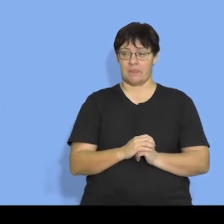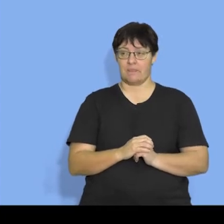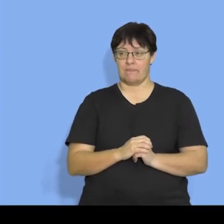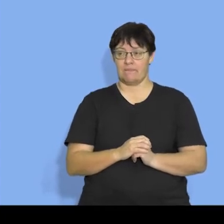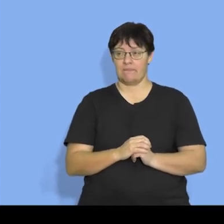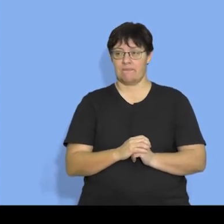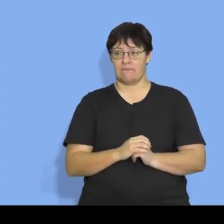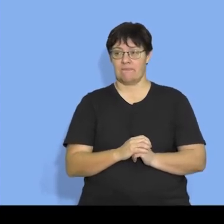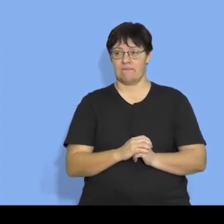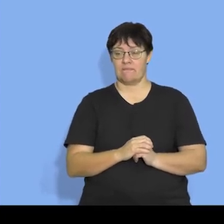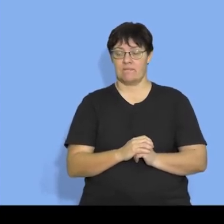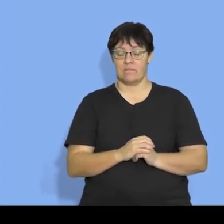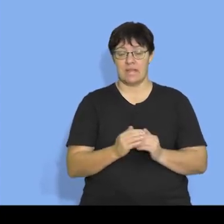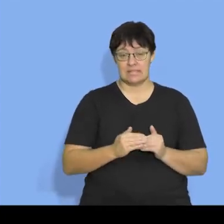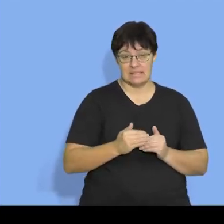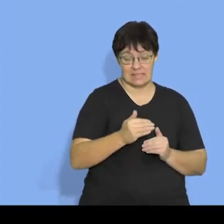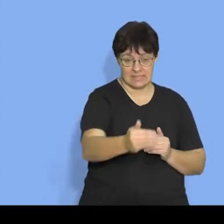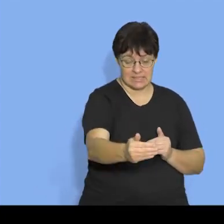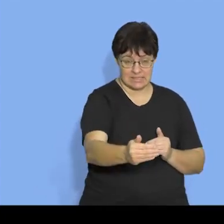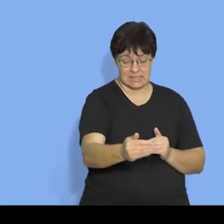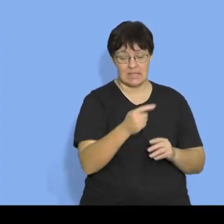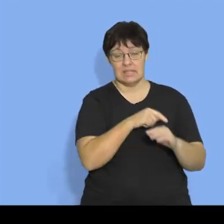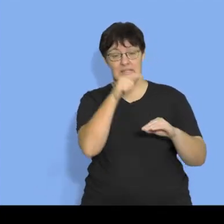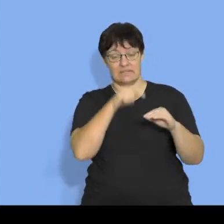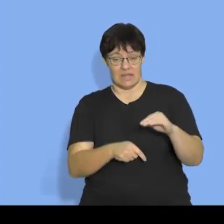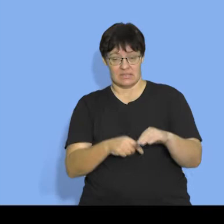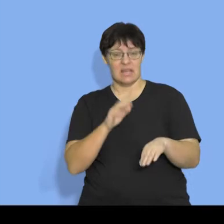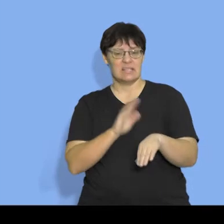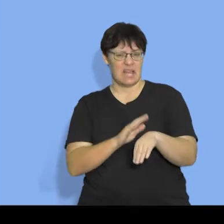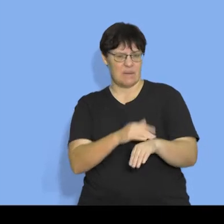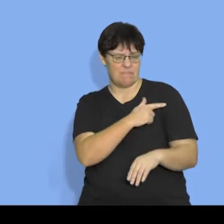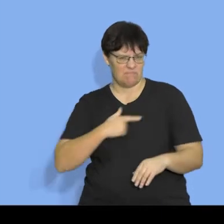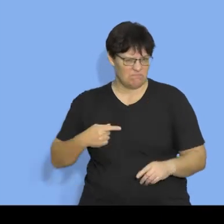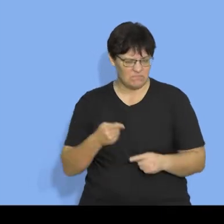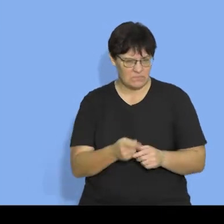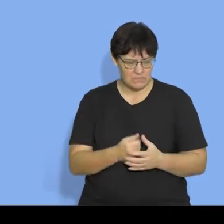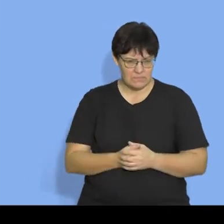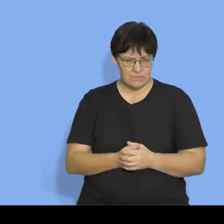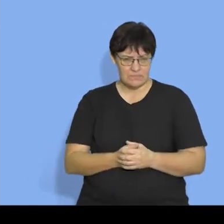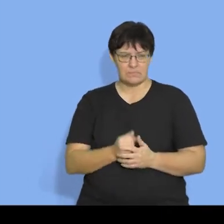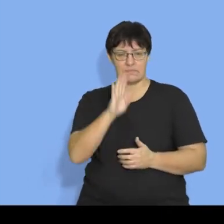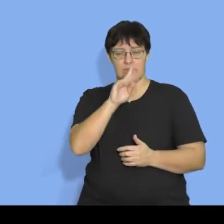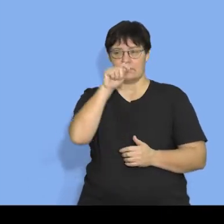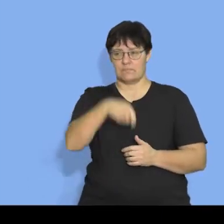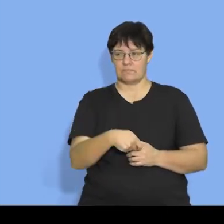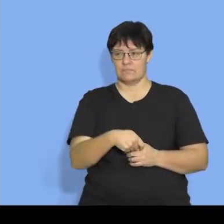is her distance divided by the time it took. So